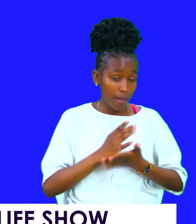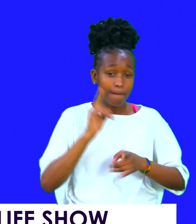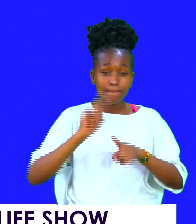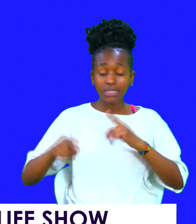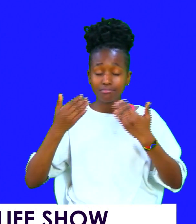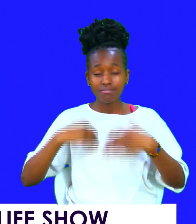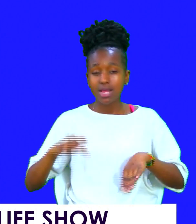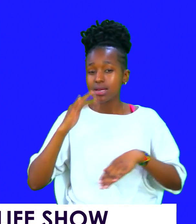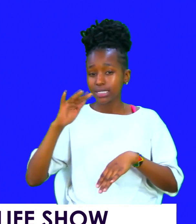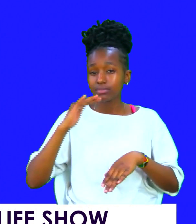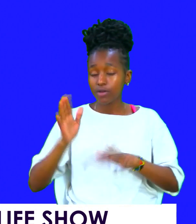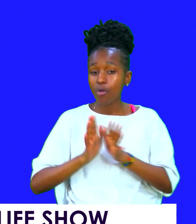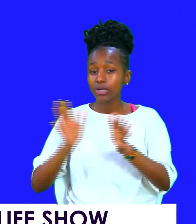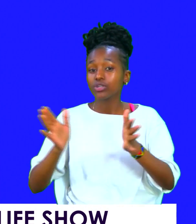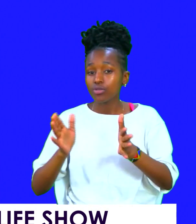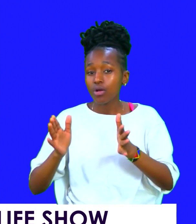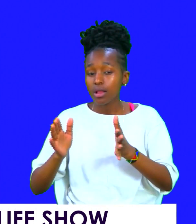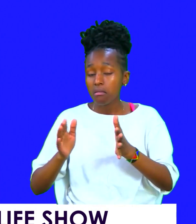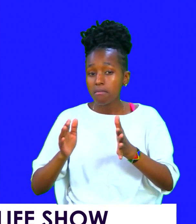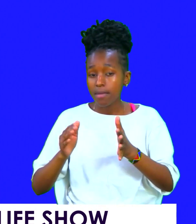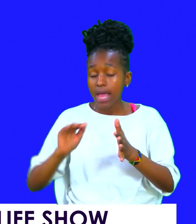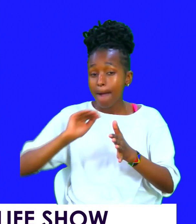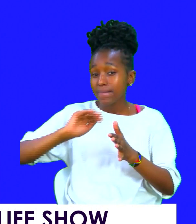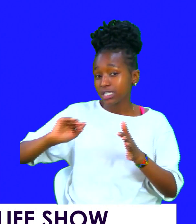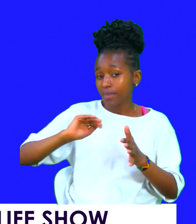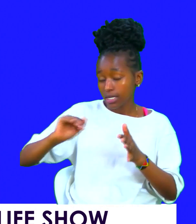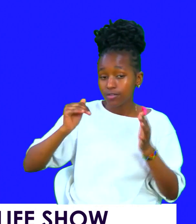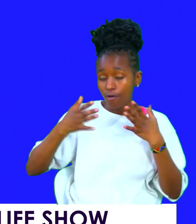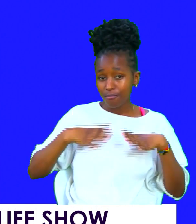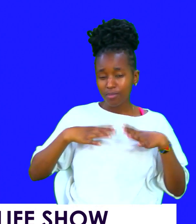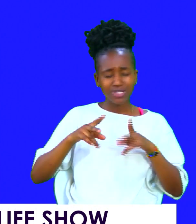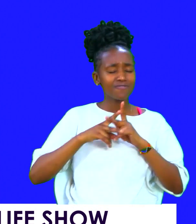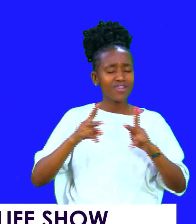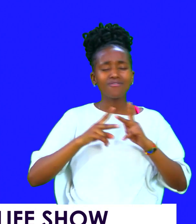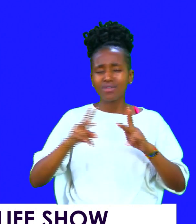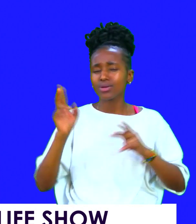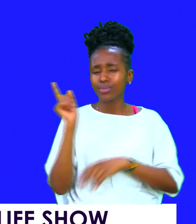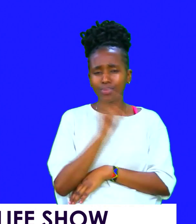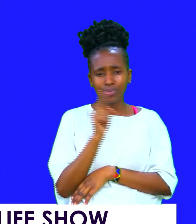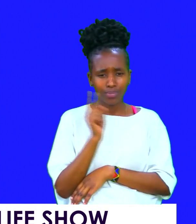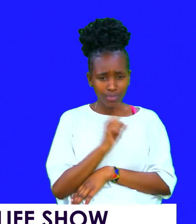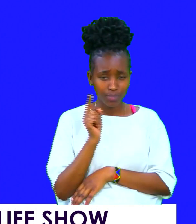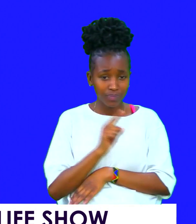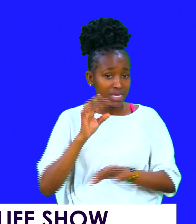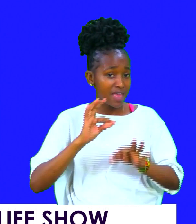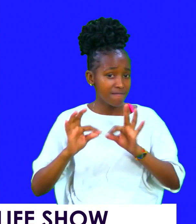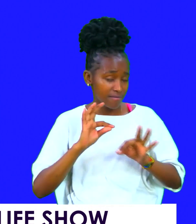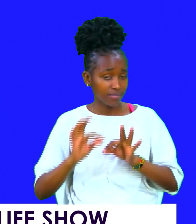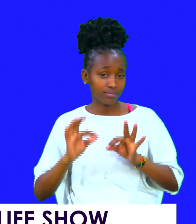general perspective of humanity. It is so excruciating when